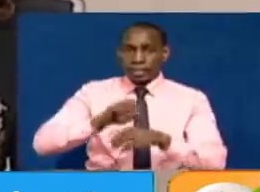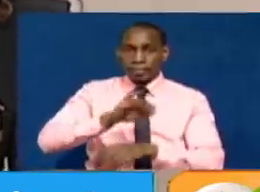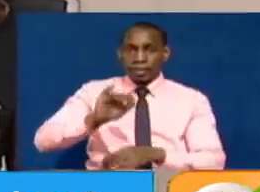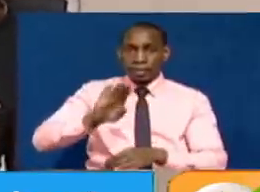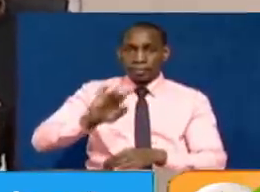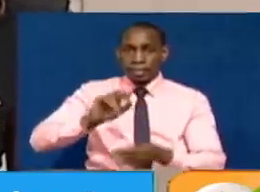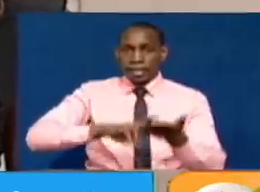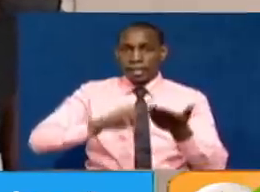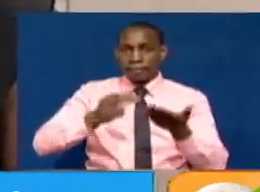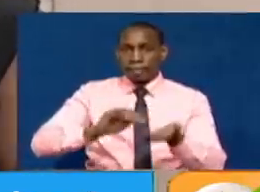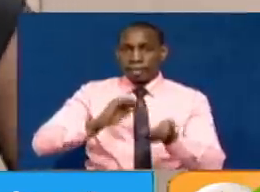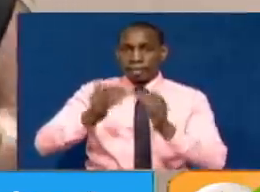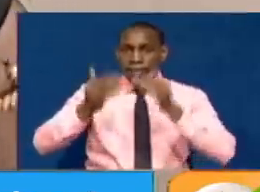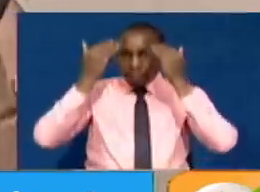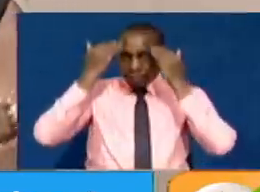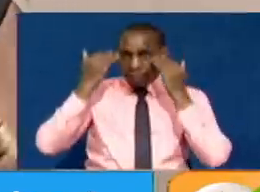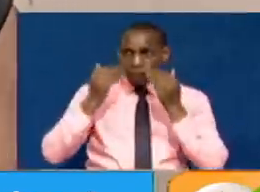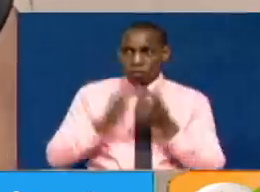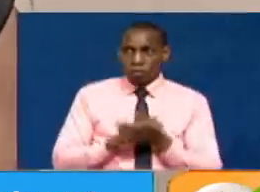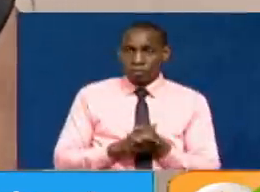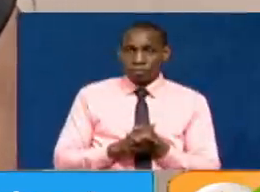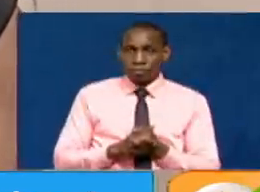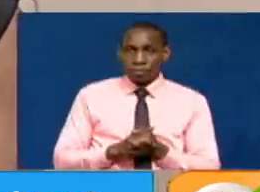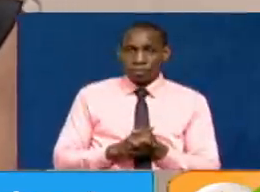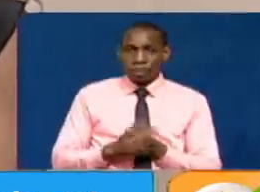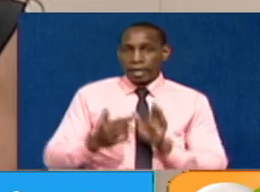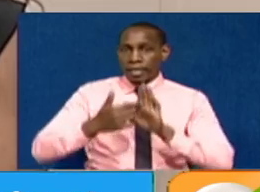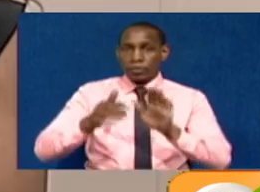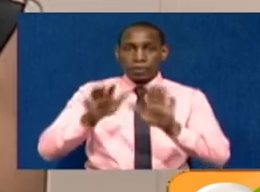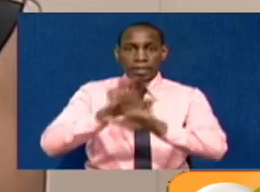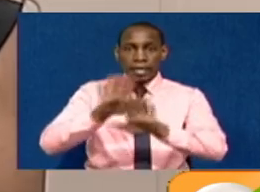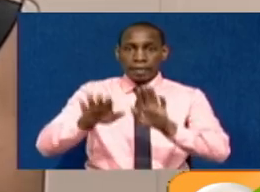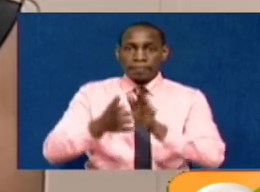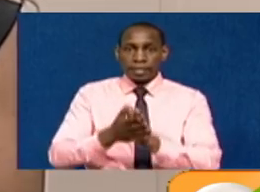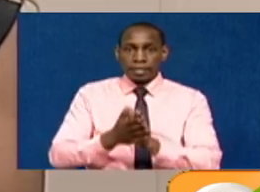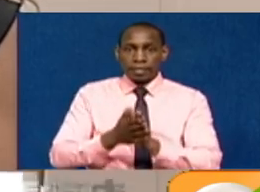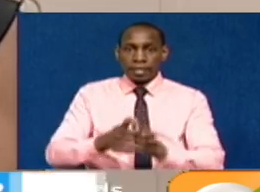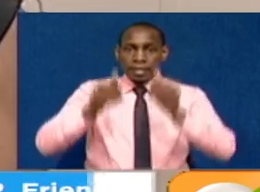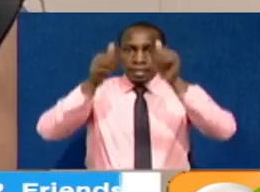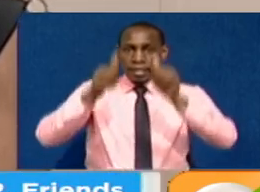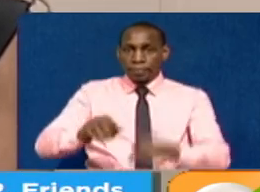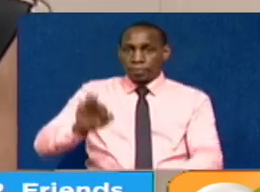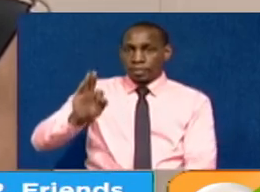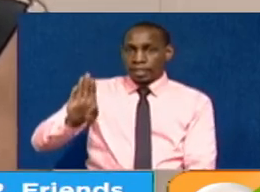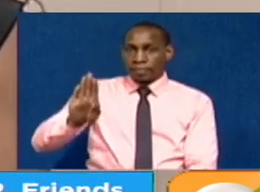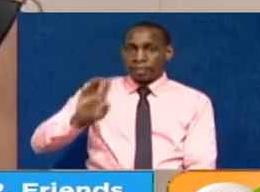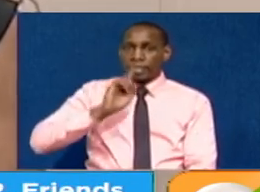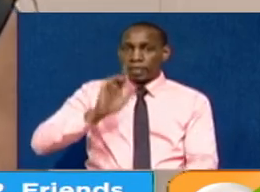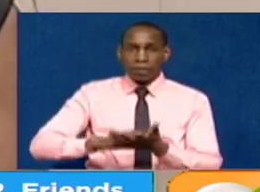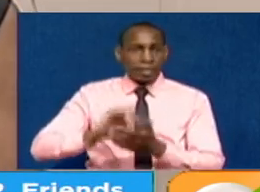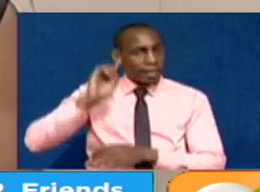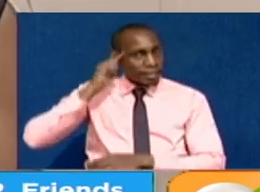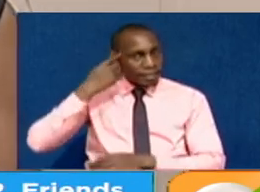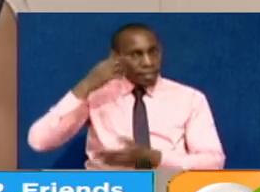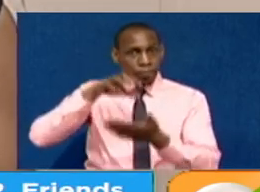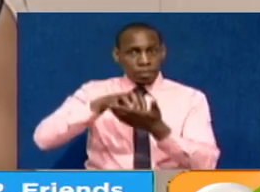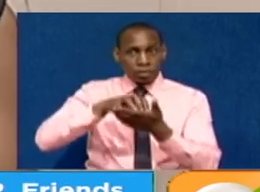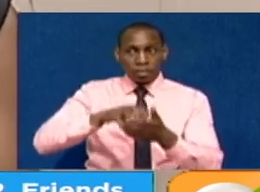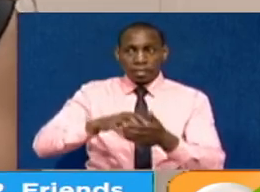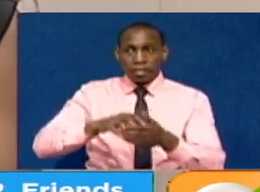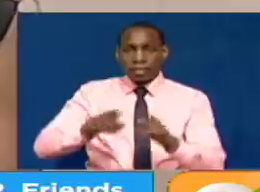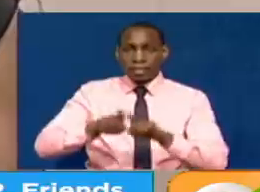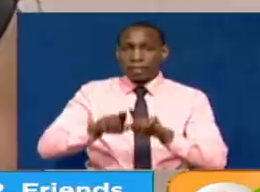the appeals court, and she'd started to send out all of these signals. I think she put up a post on Facebook saying she's reconsidering the position, and you can